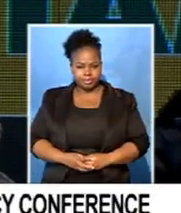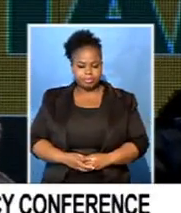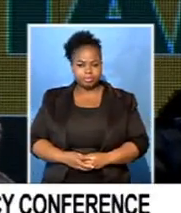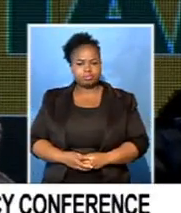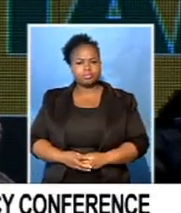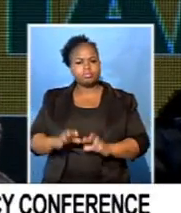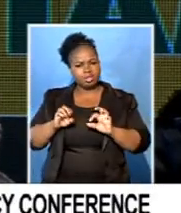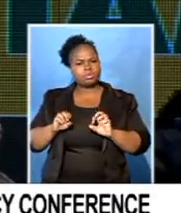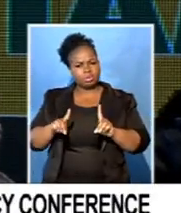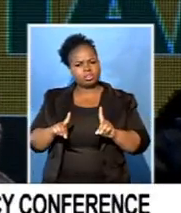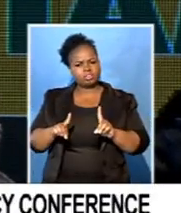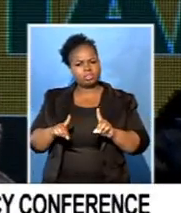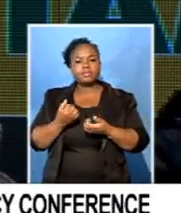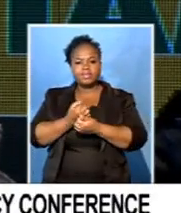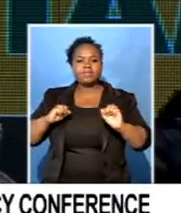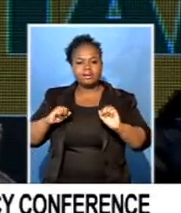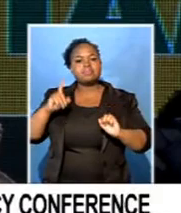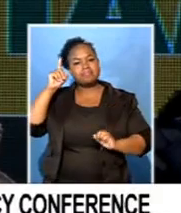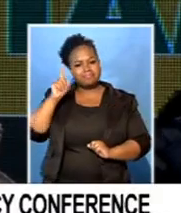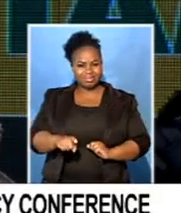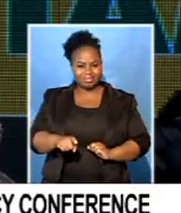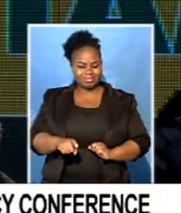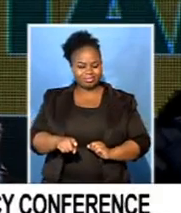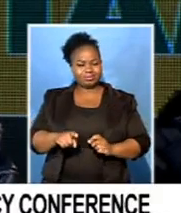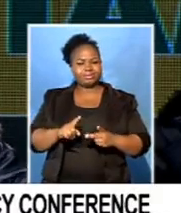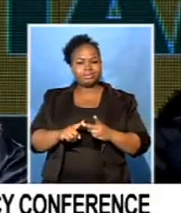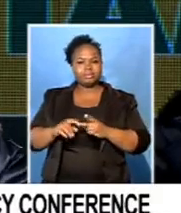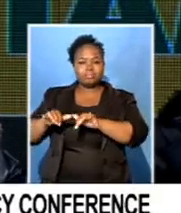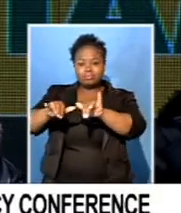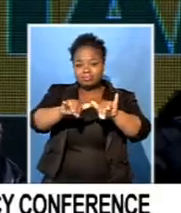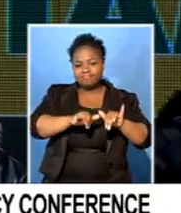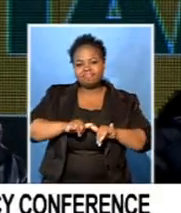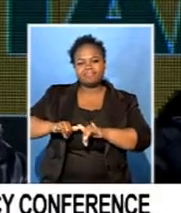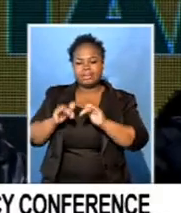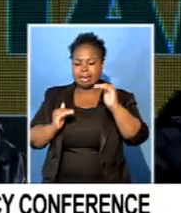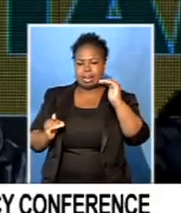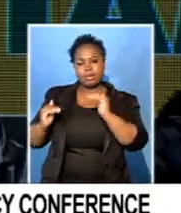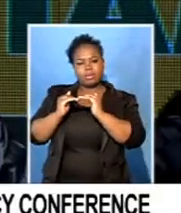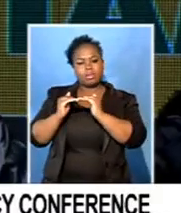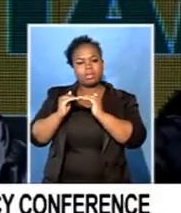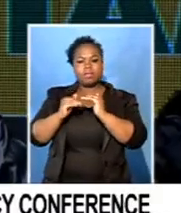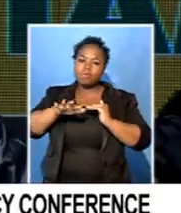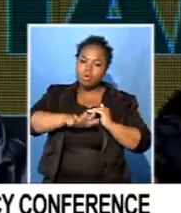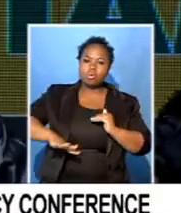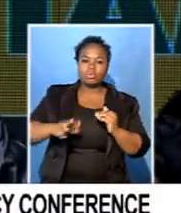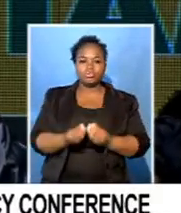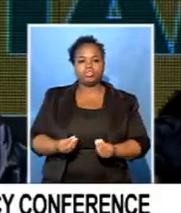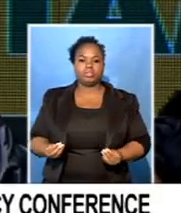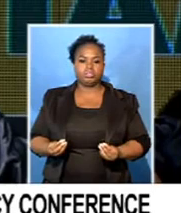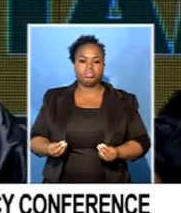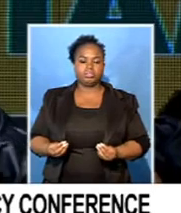"Education shall be free, compulsory, universal, and equal for all children.